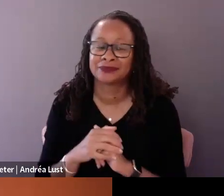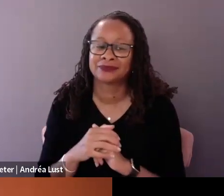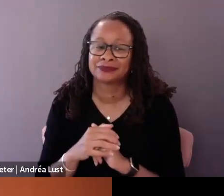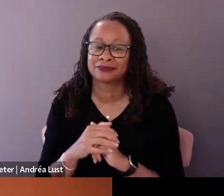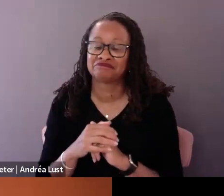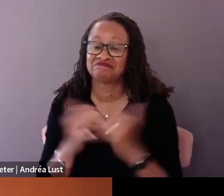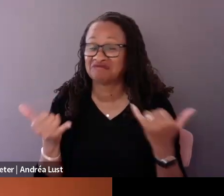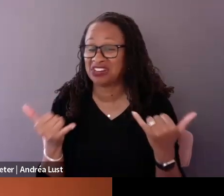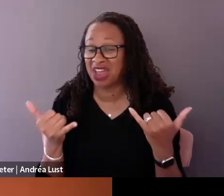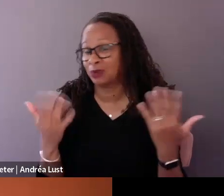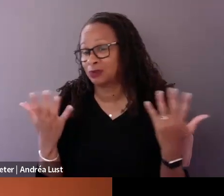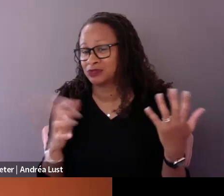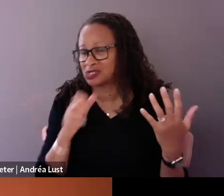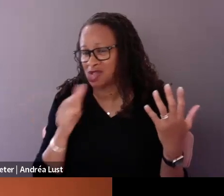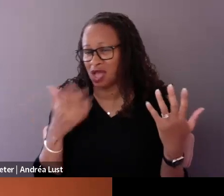But you know,